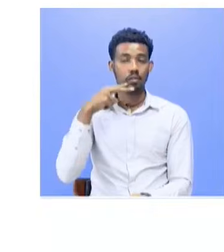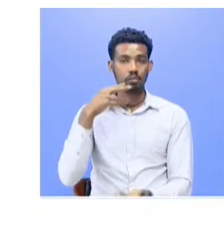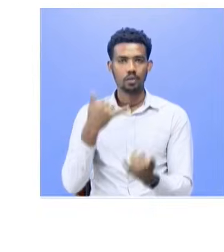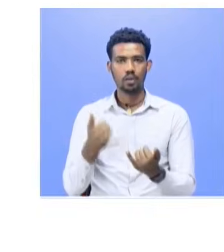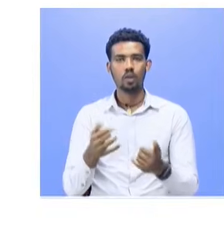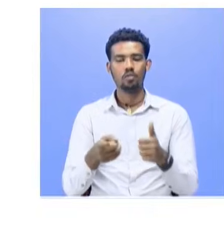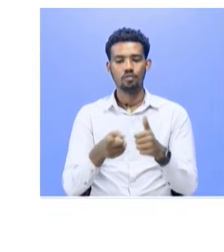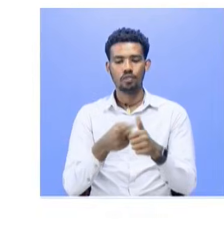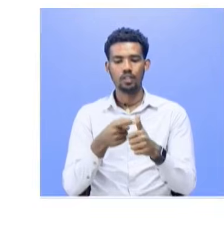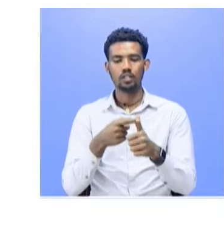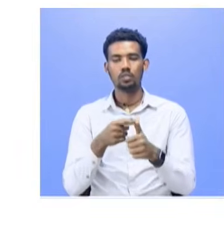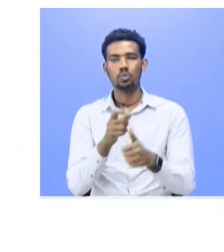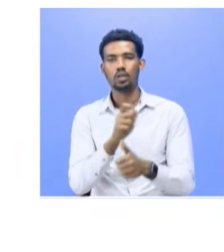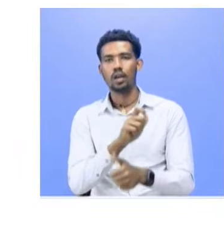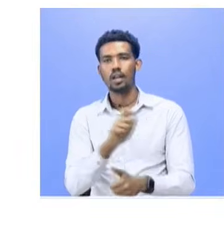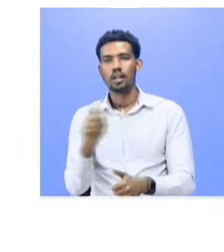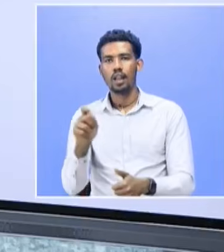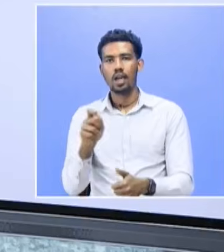Bravo. Here it is.